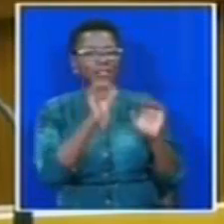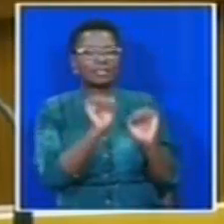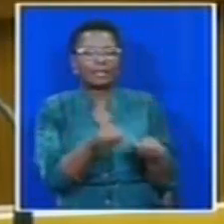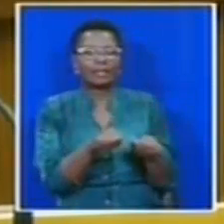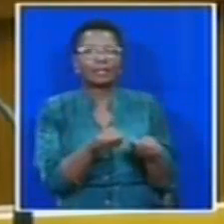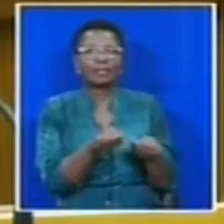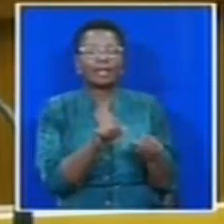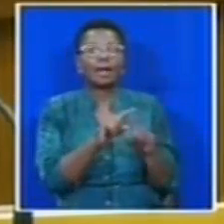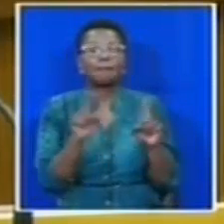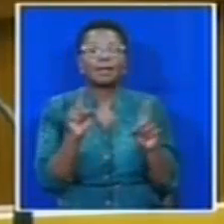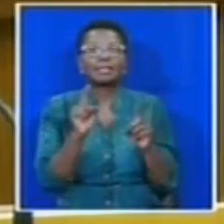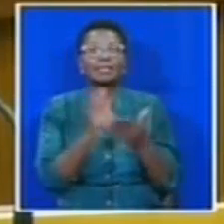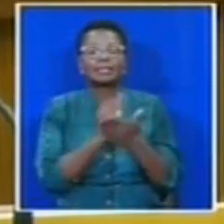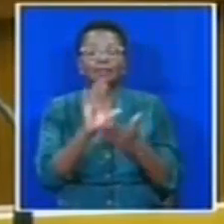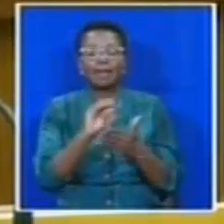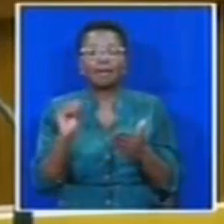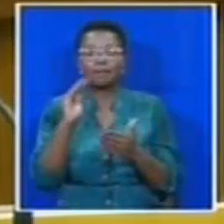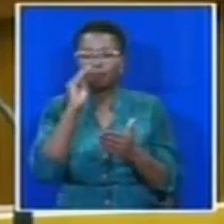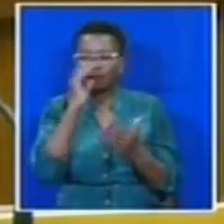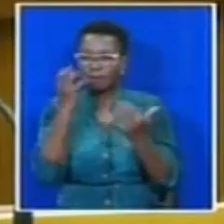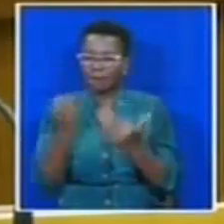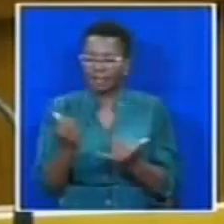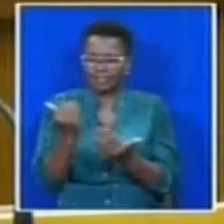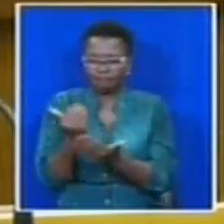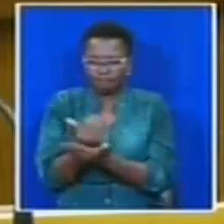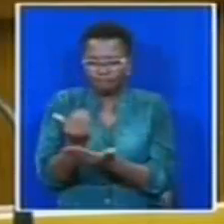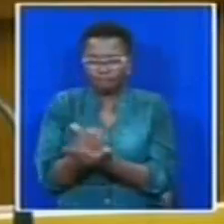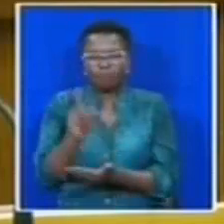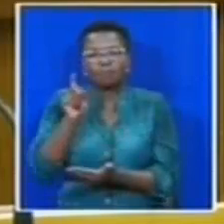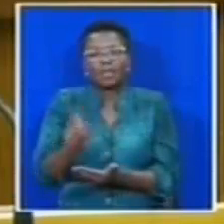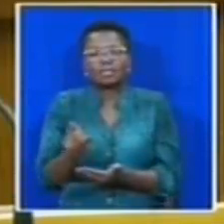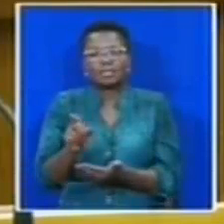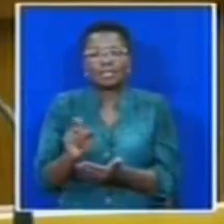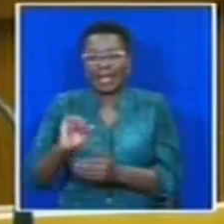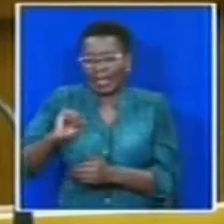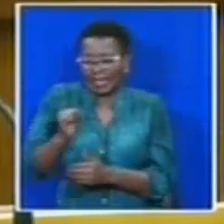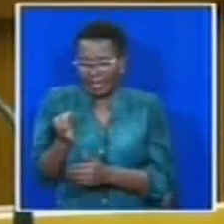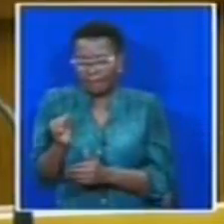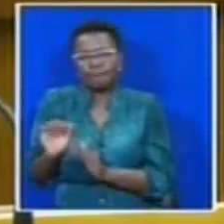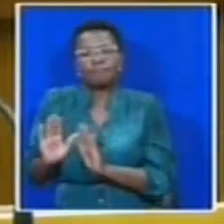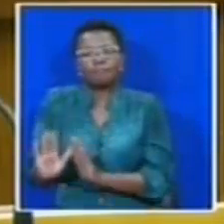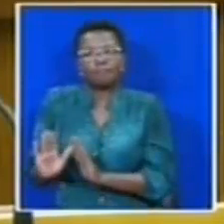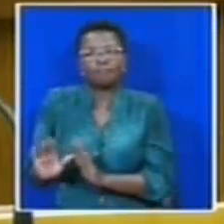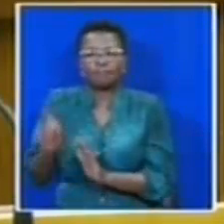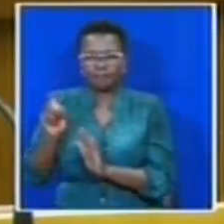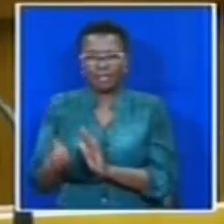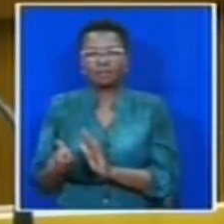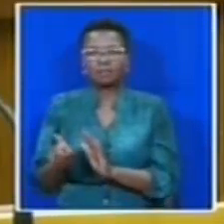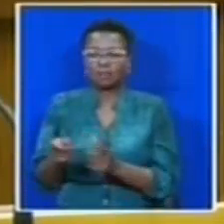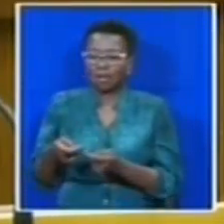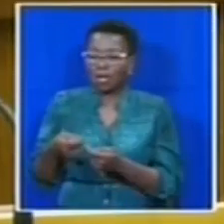still spare, as we all know, fat or some reserve that's available. We need to now go ahead and find